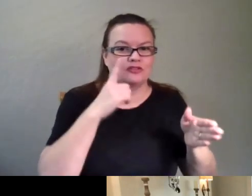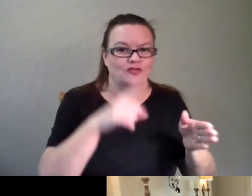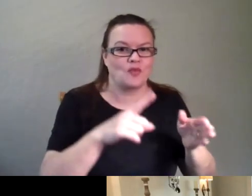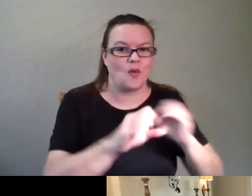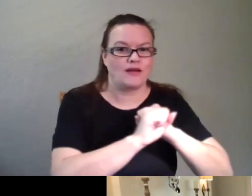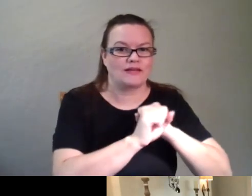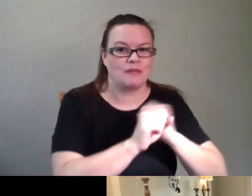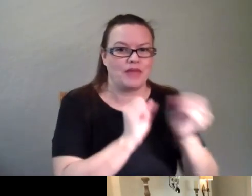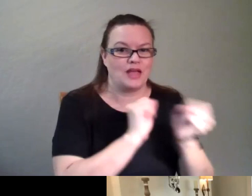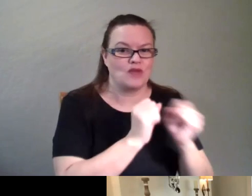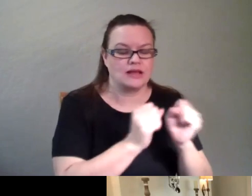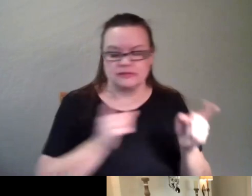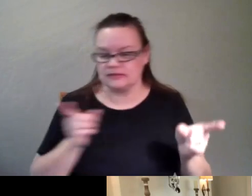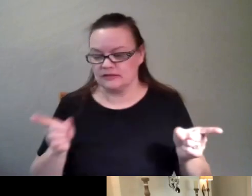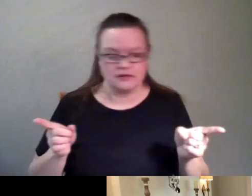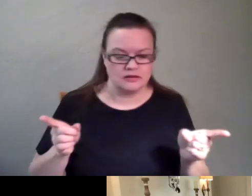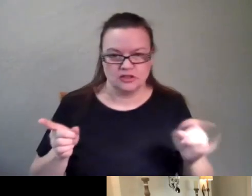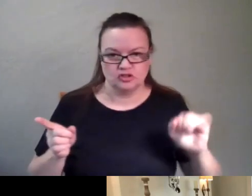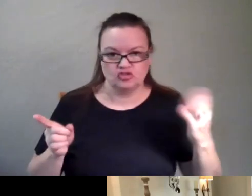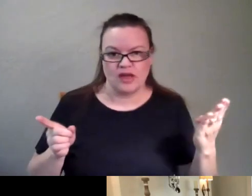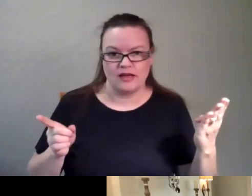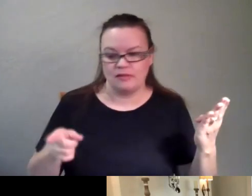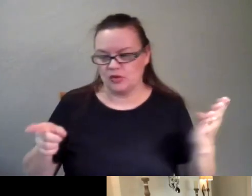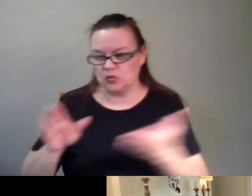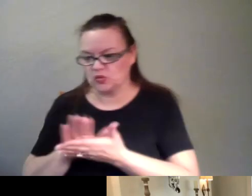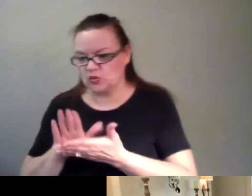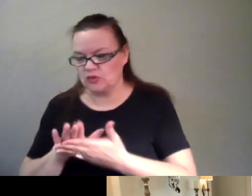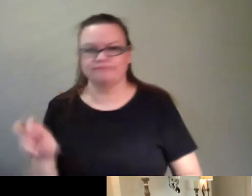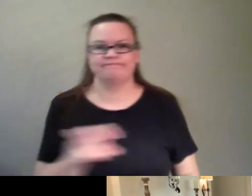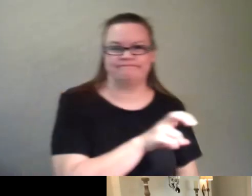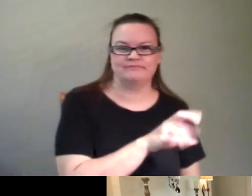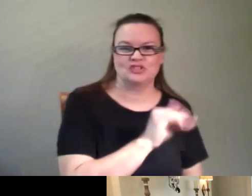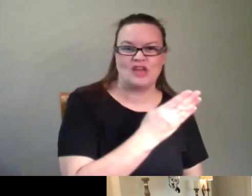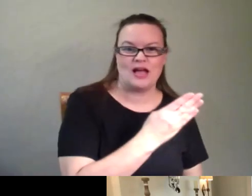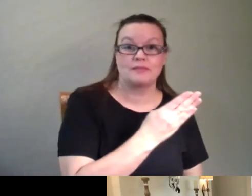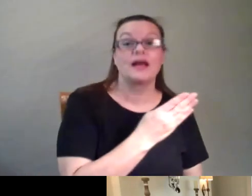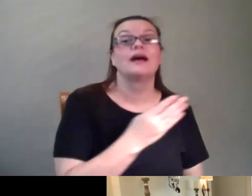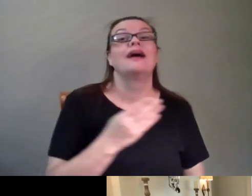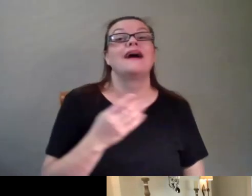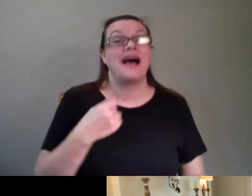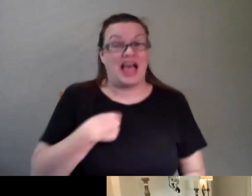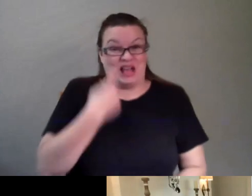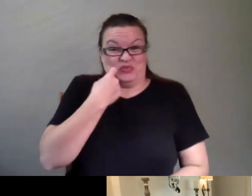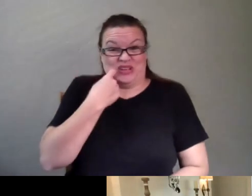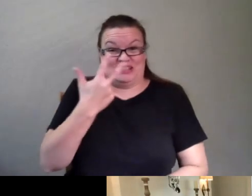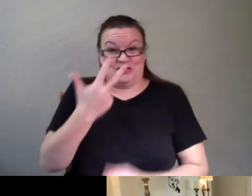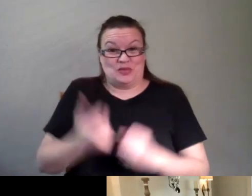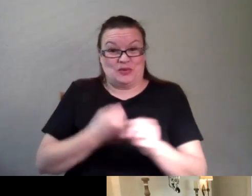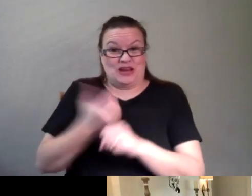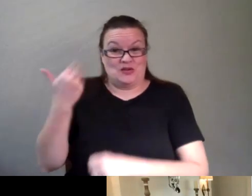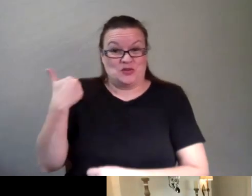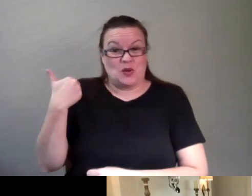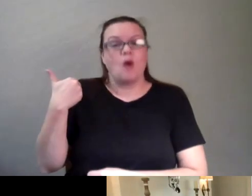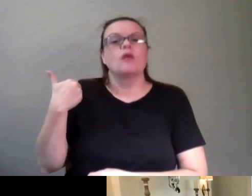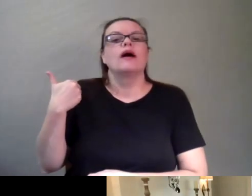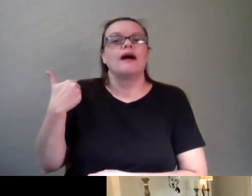come in working on it. And I finally got my degree 3 years ago. When I went back